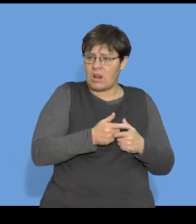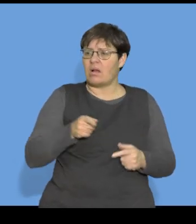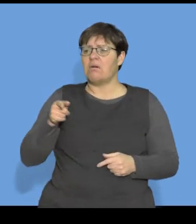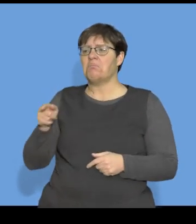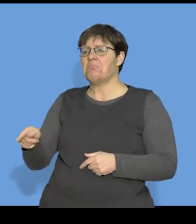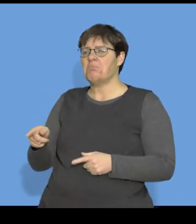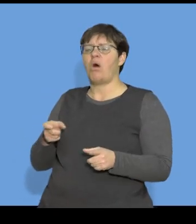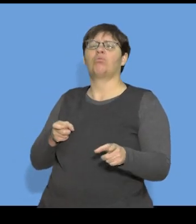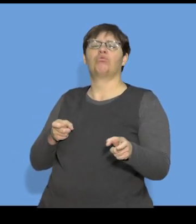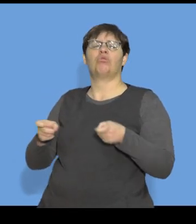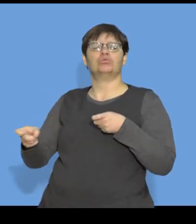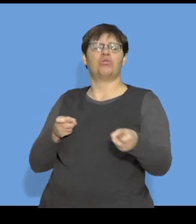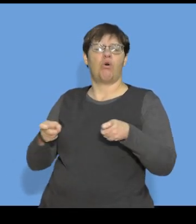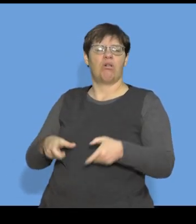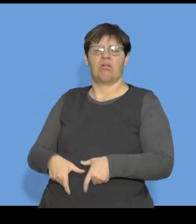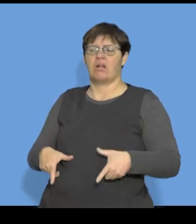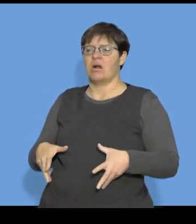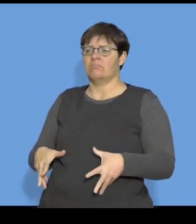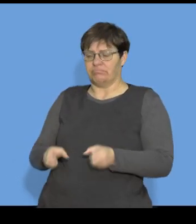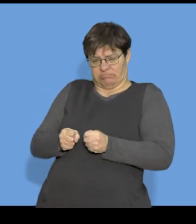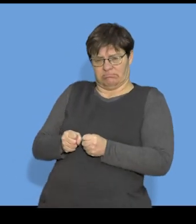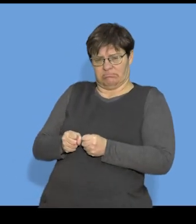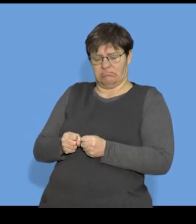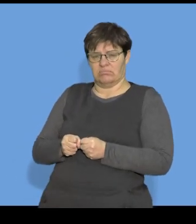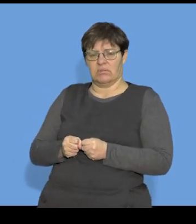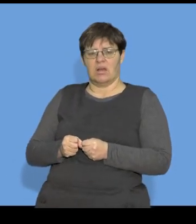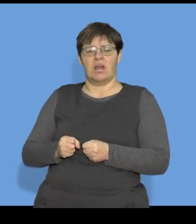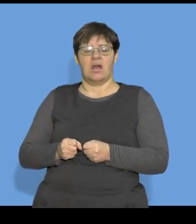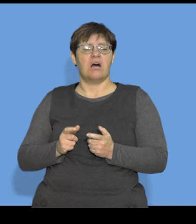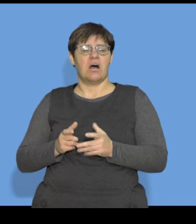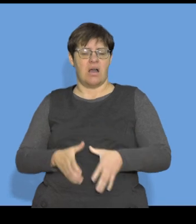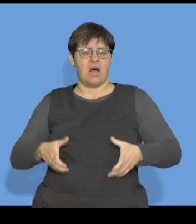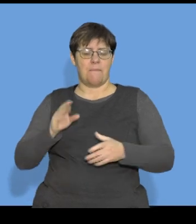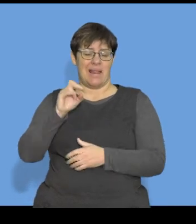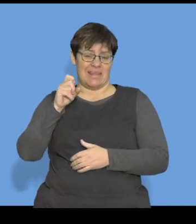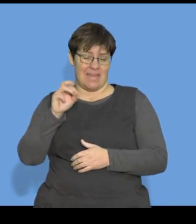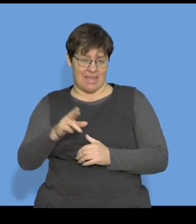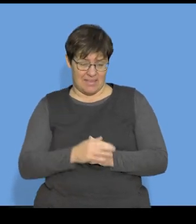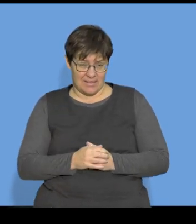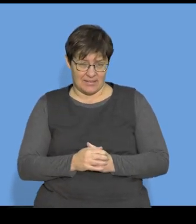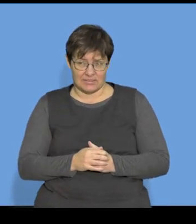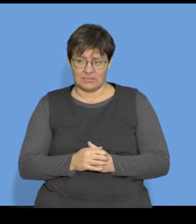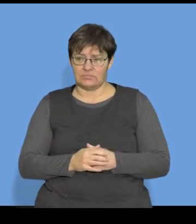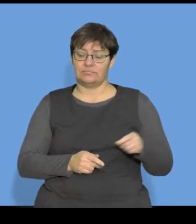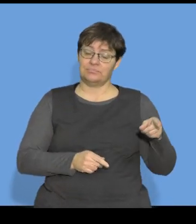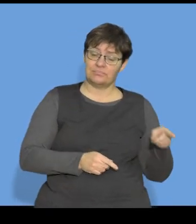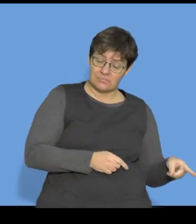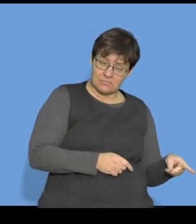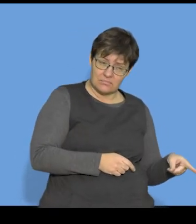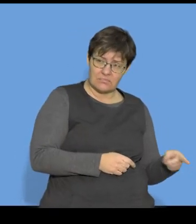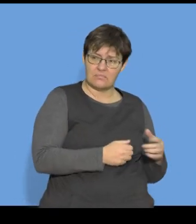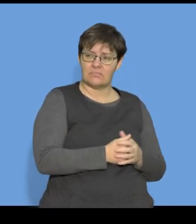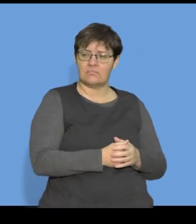the parasympathetic contracts the wall of the bladder. The